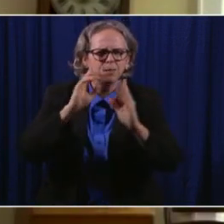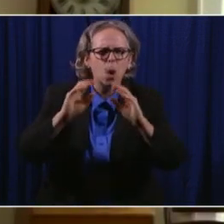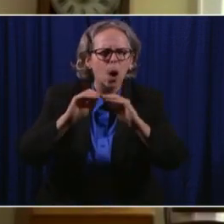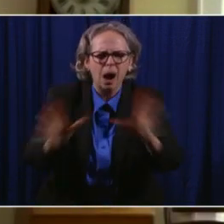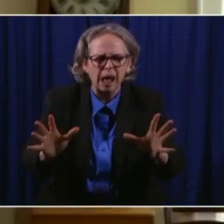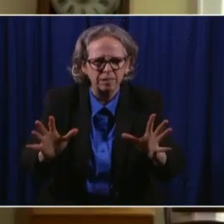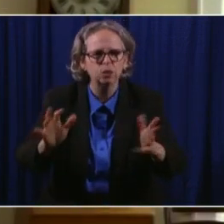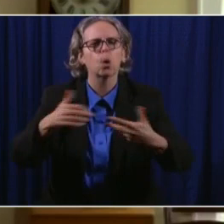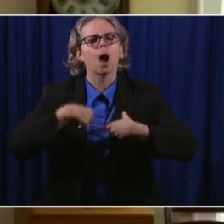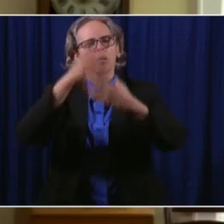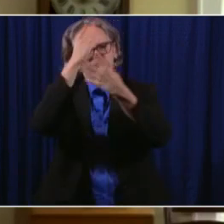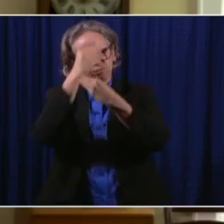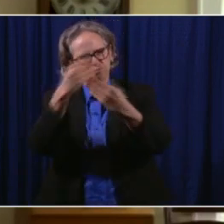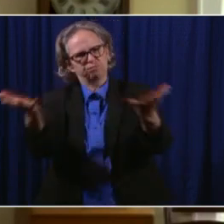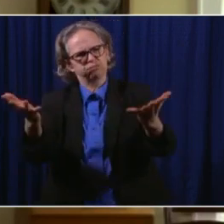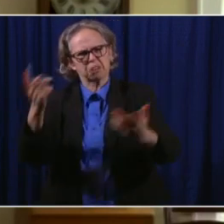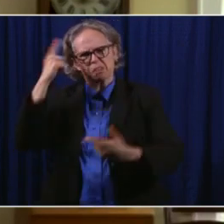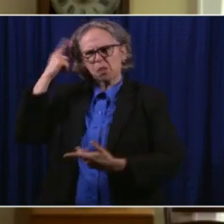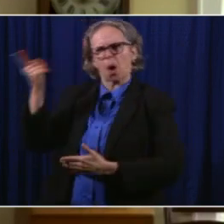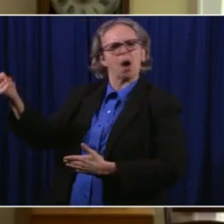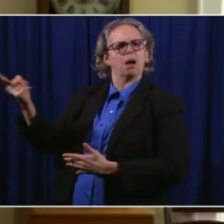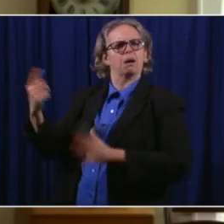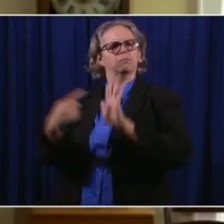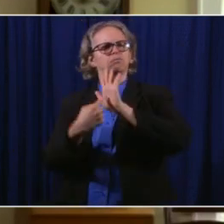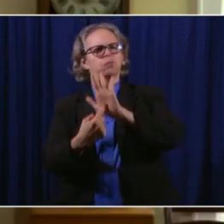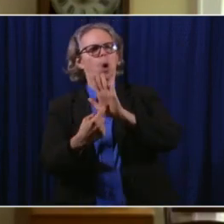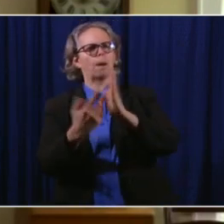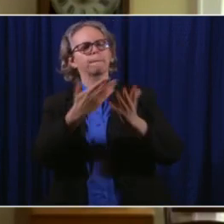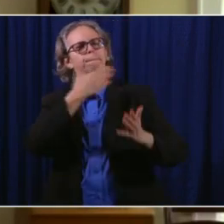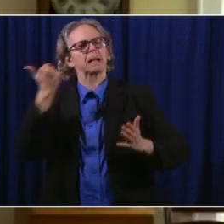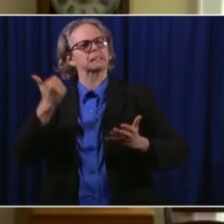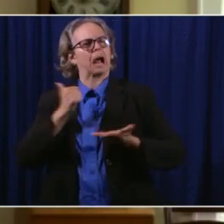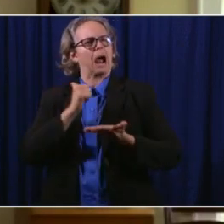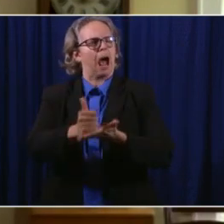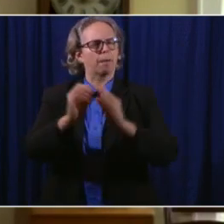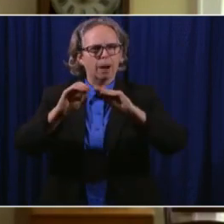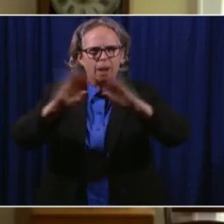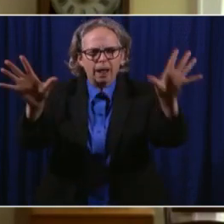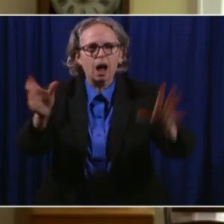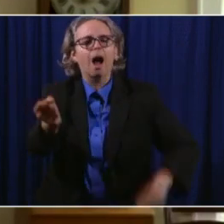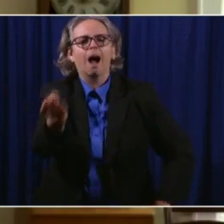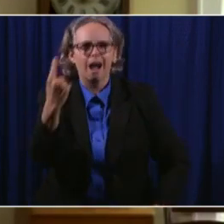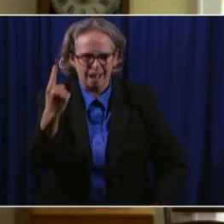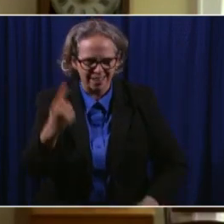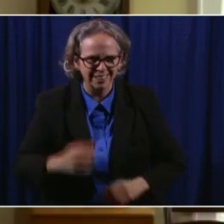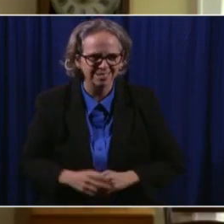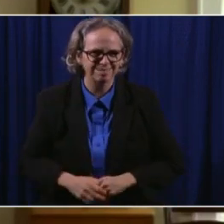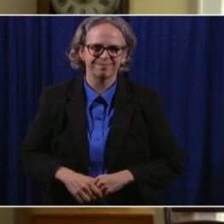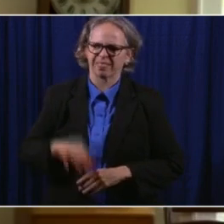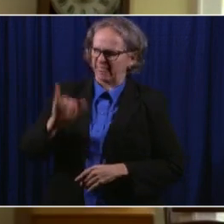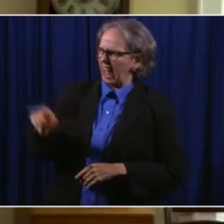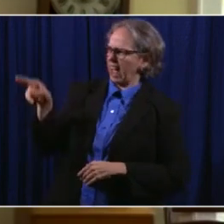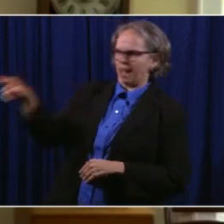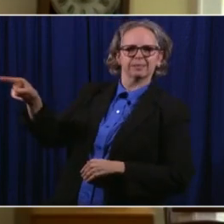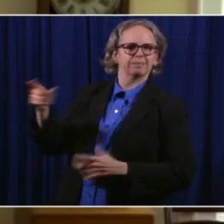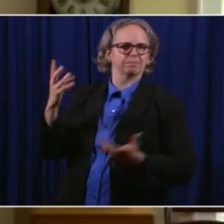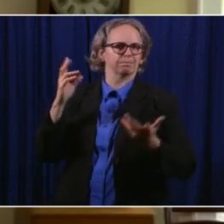wonder kind of how this is done. So we want to make sure that we explain that correctly. So